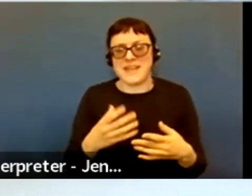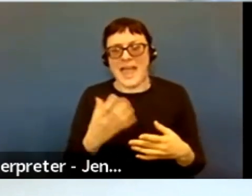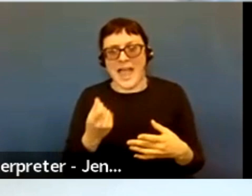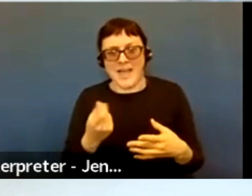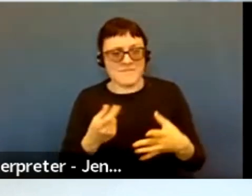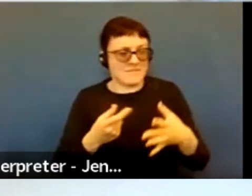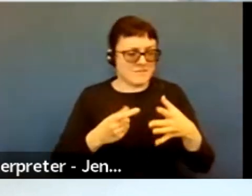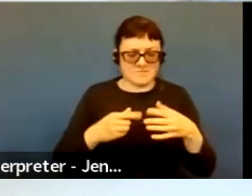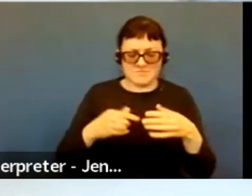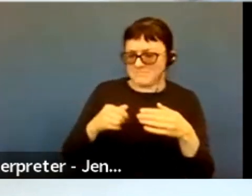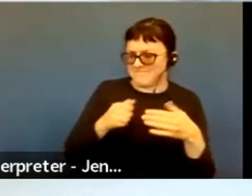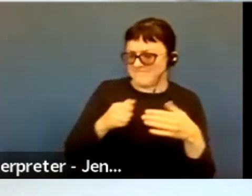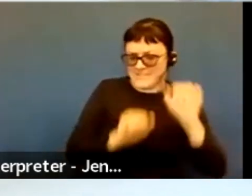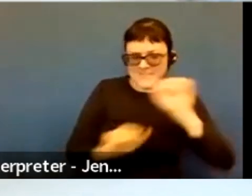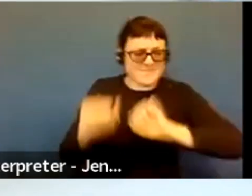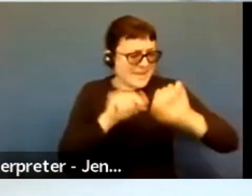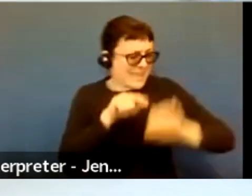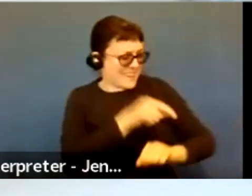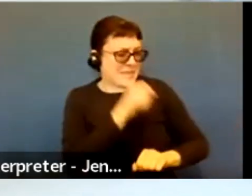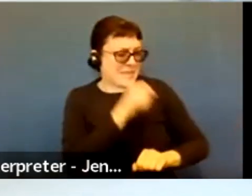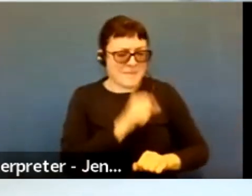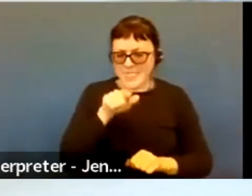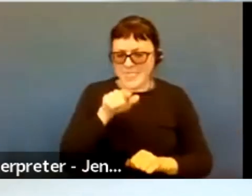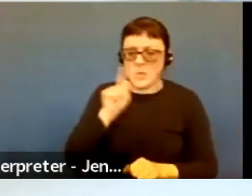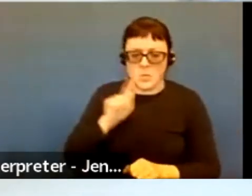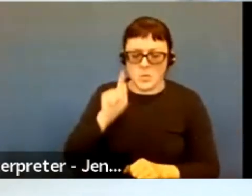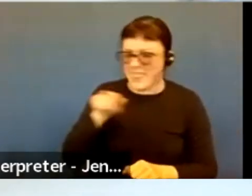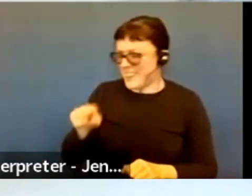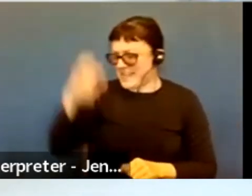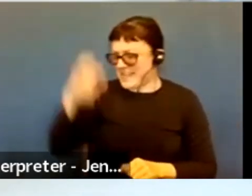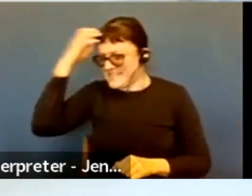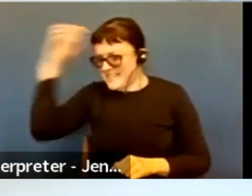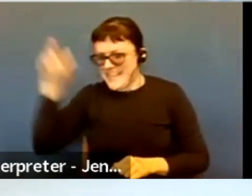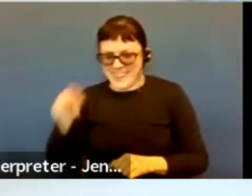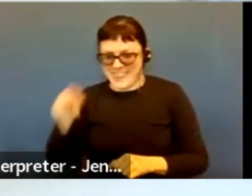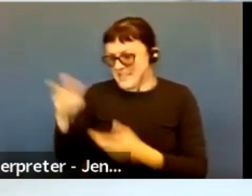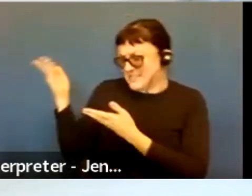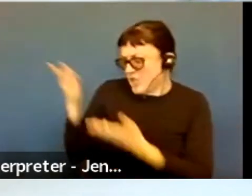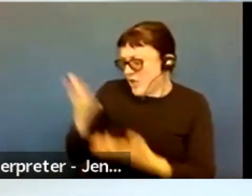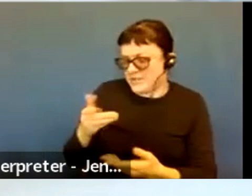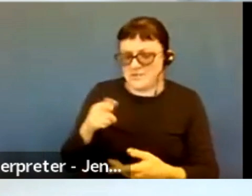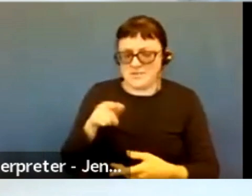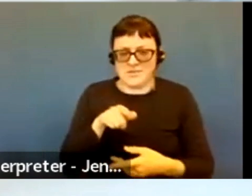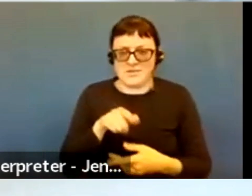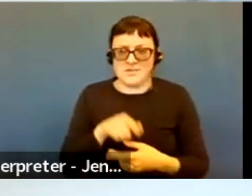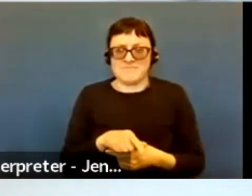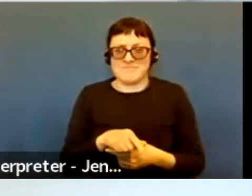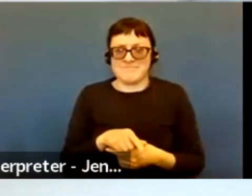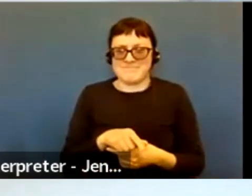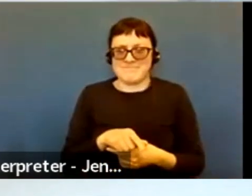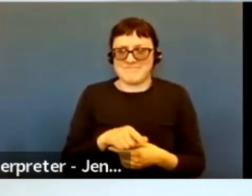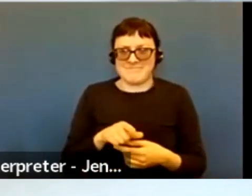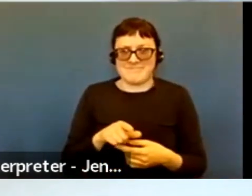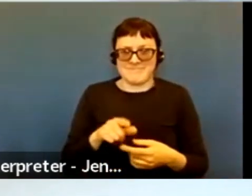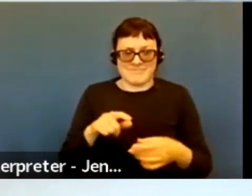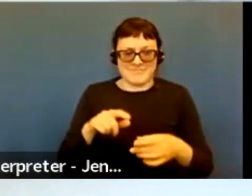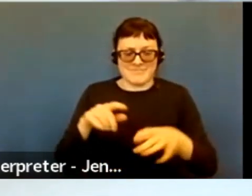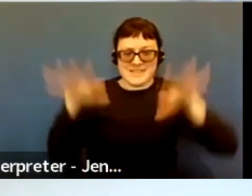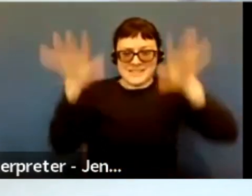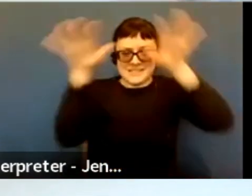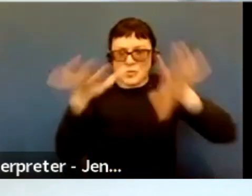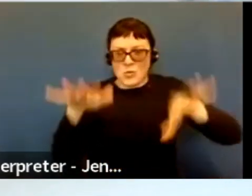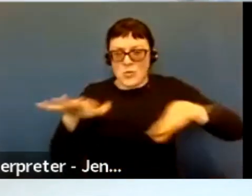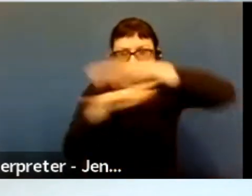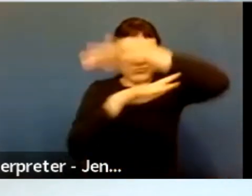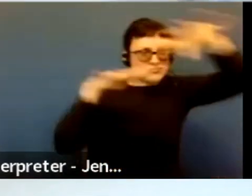defenses. You know, you've got your organized defenses. This is a man, this is a woman, this is a king, this is a serf, this is a, right?